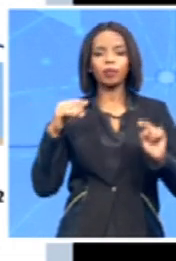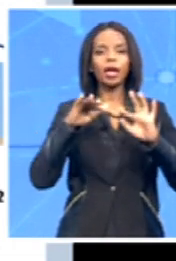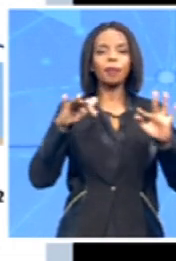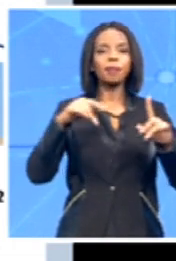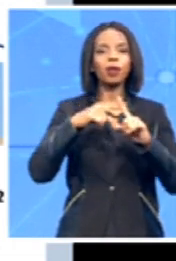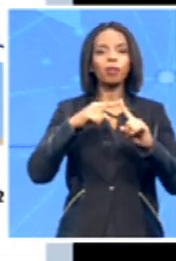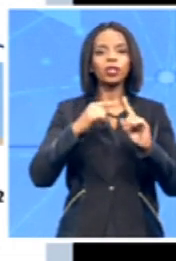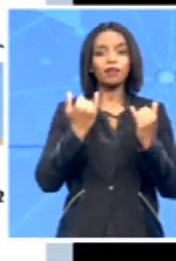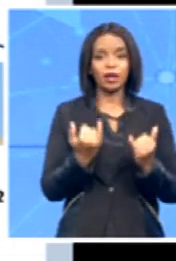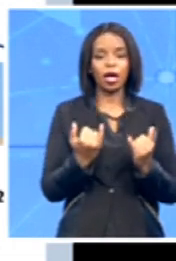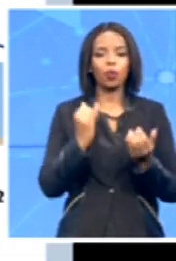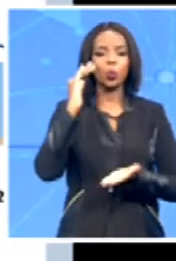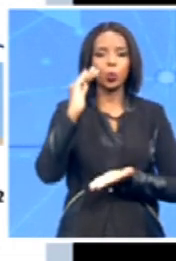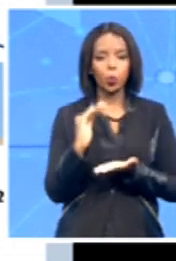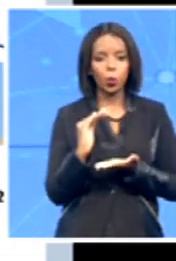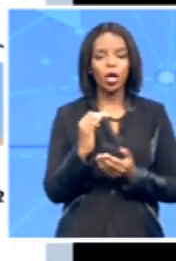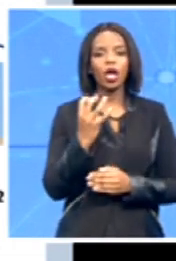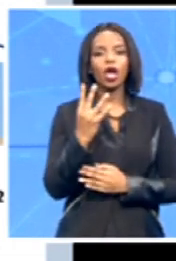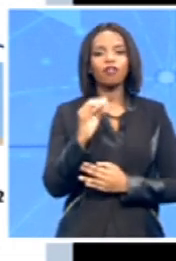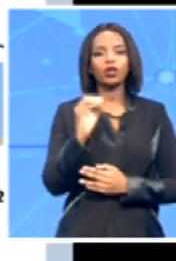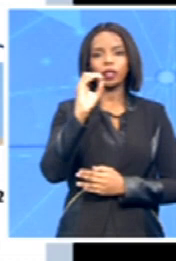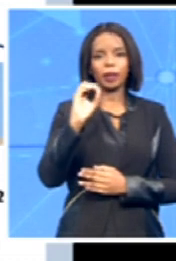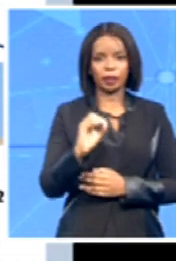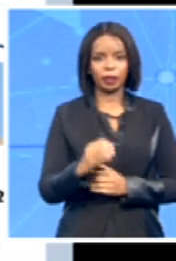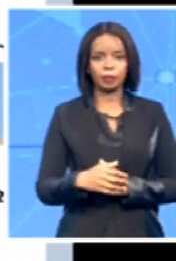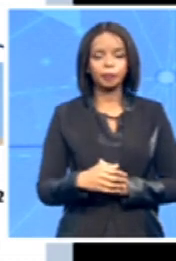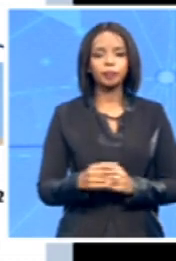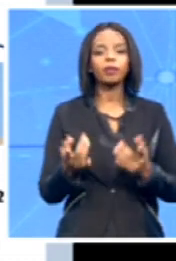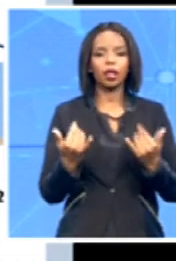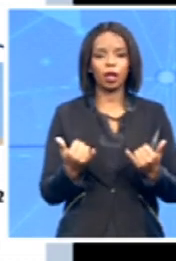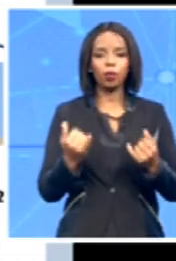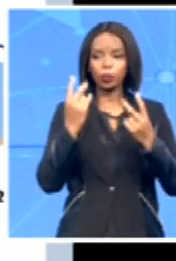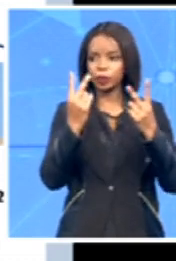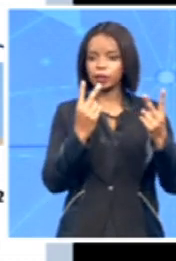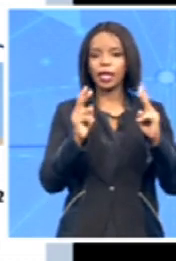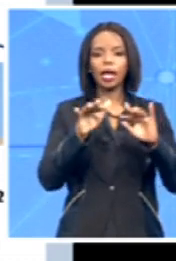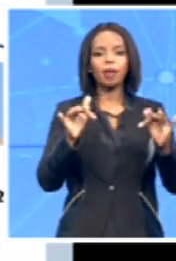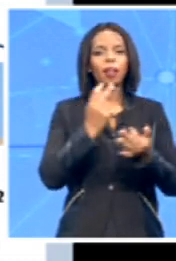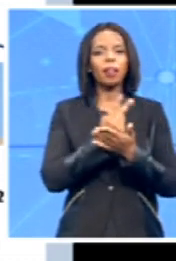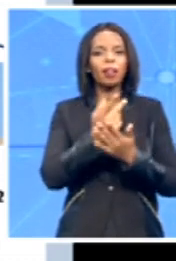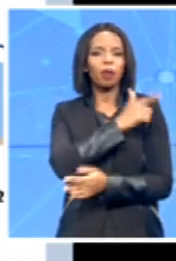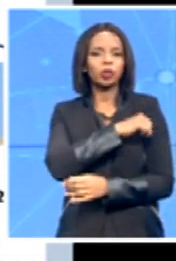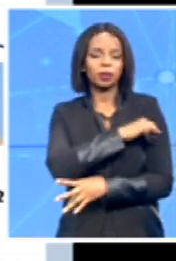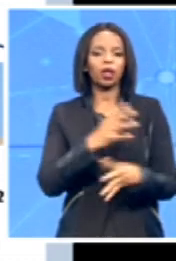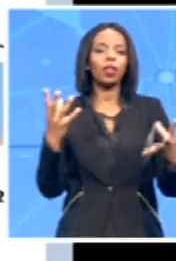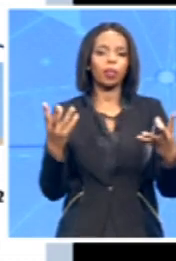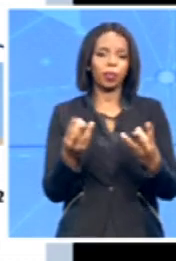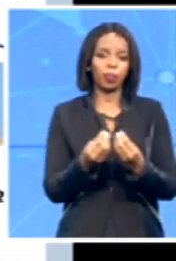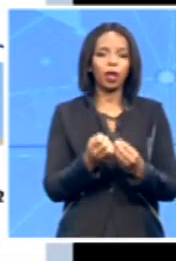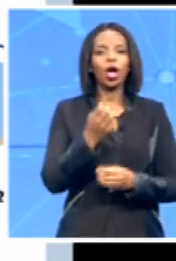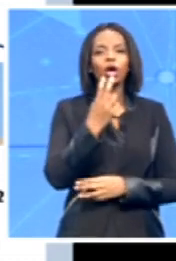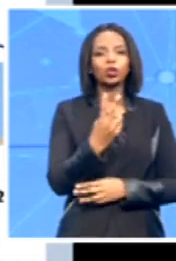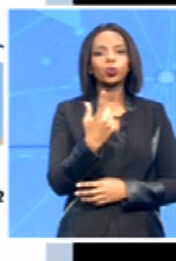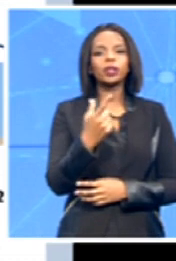a decline now starting to see of admissions. It's peaked at 217 admissions per day and it's starting to decline now. And